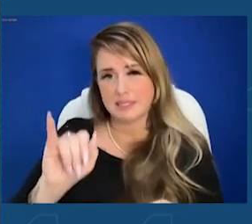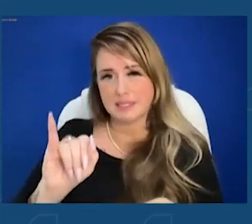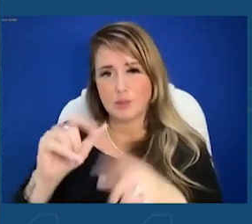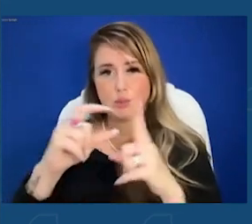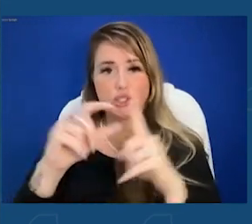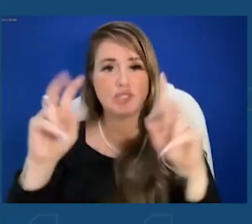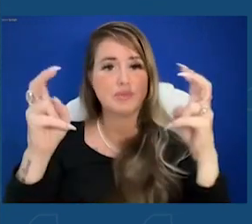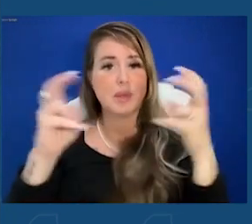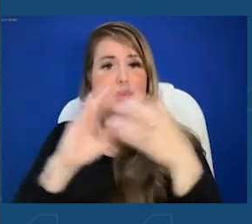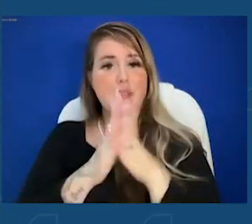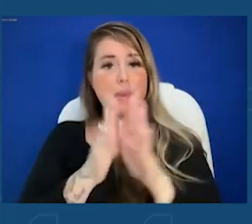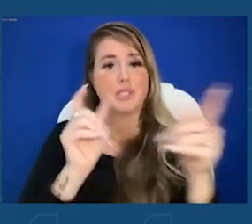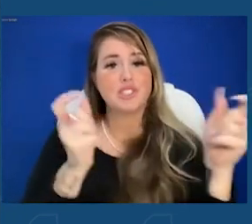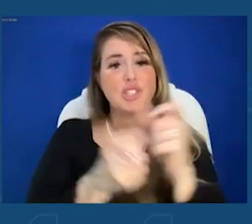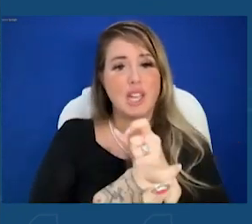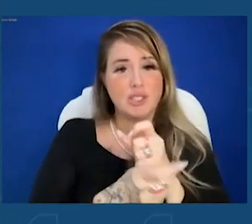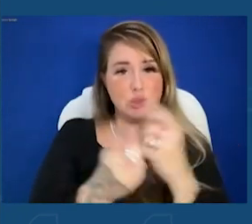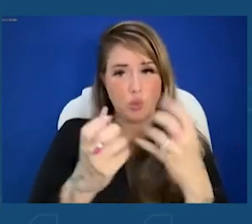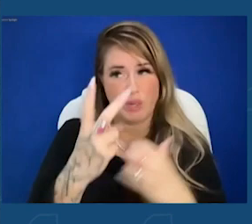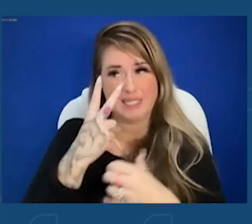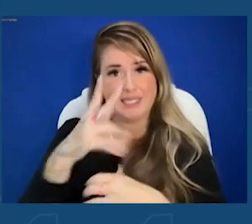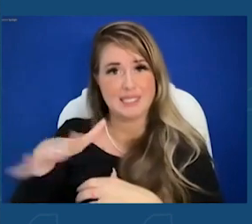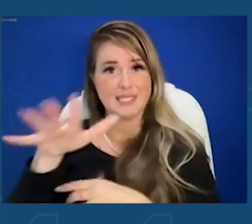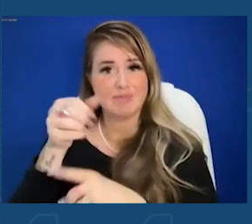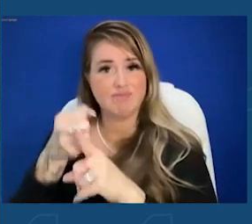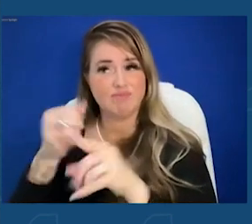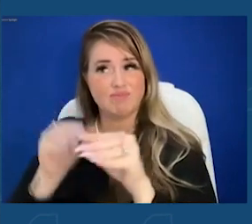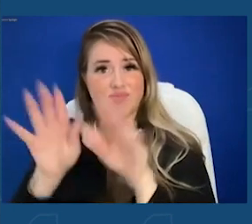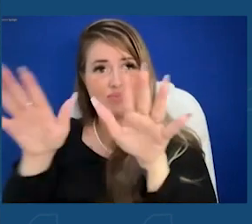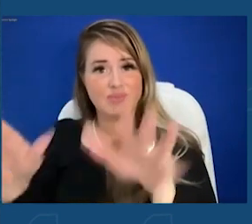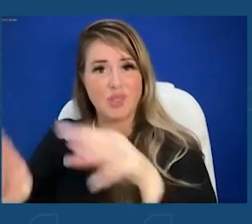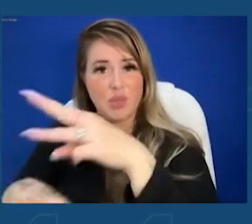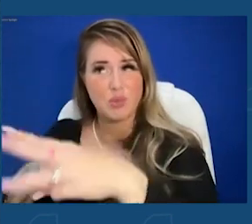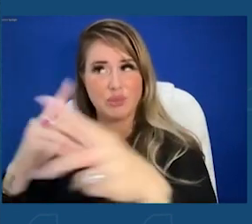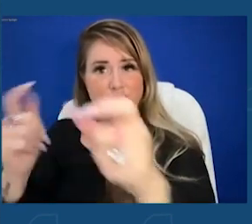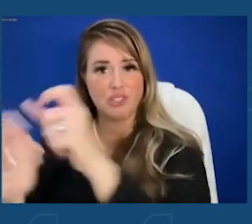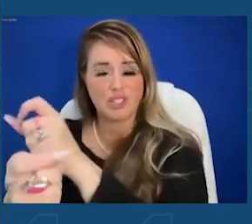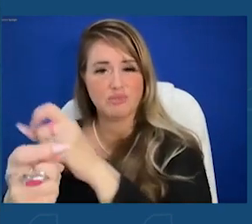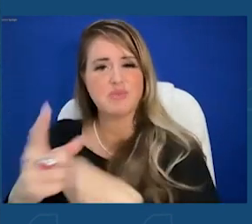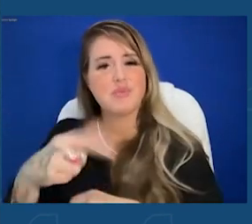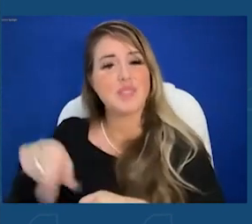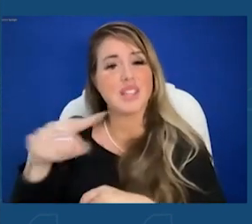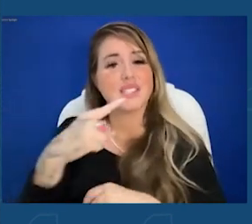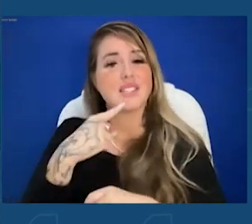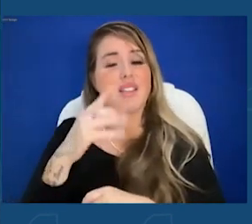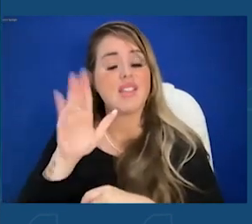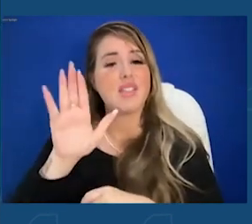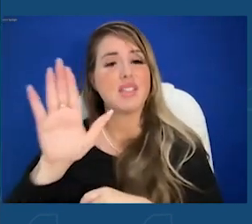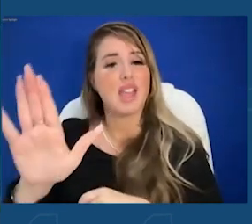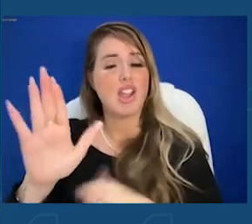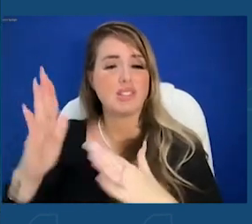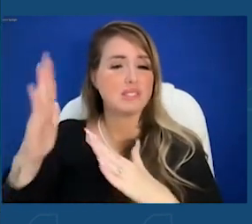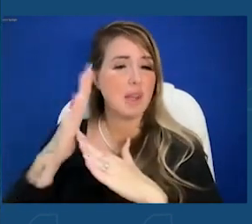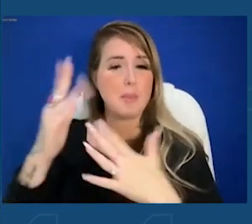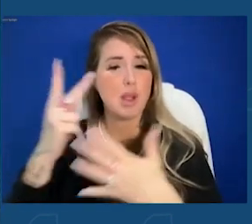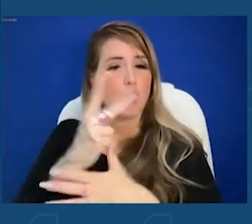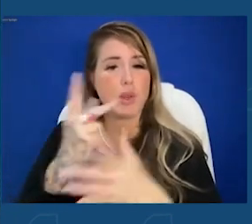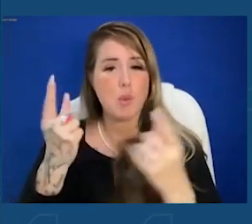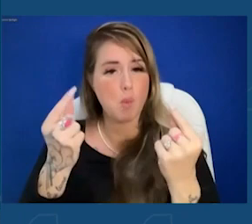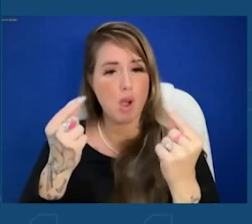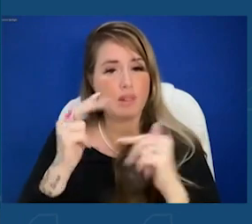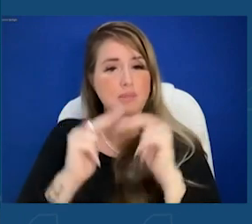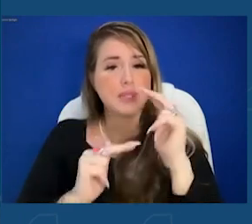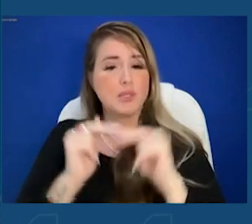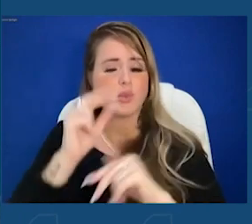world." They told us that their very highest priority was to help build a world-class facility, assemble a